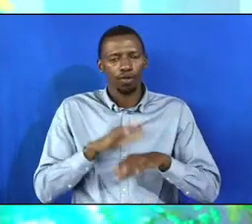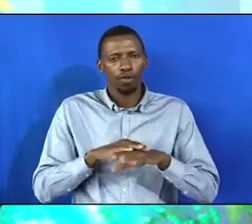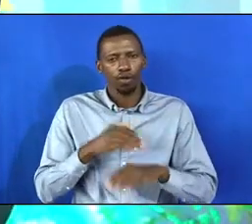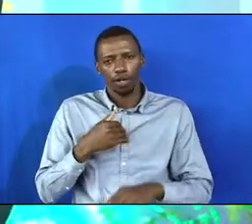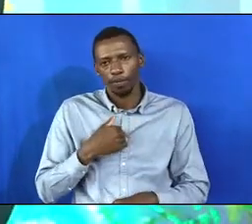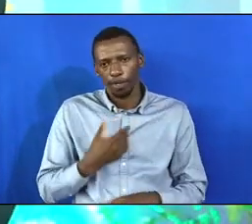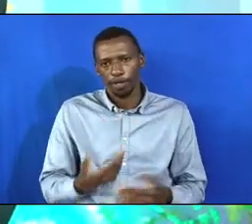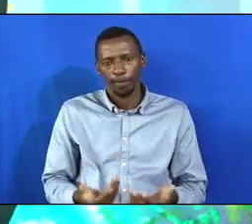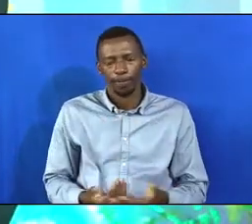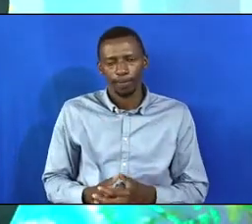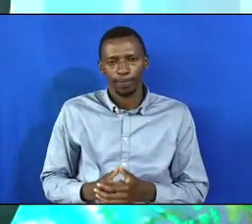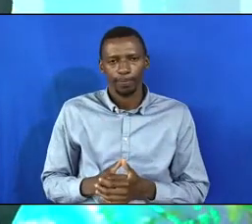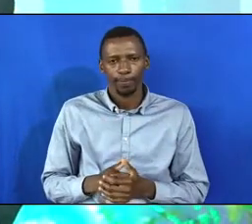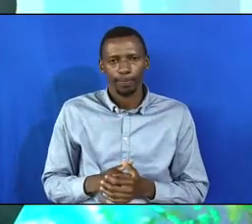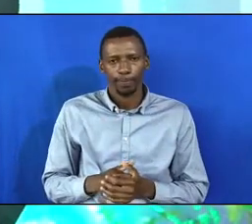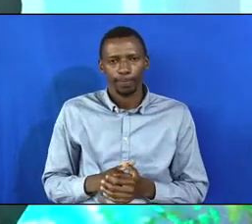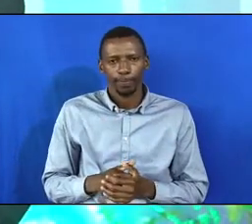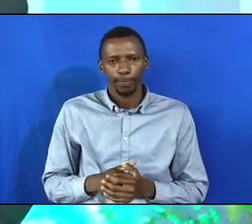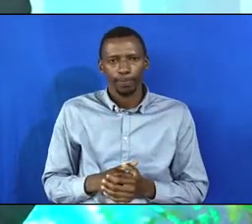me.